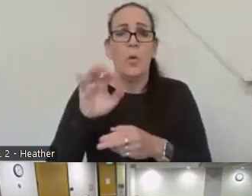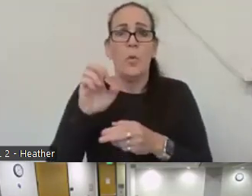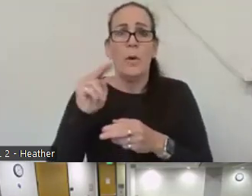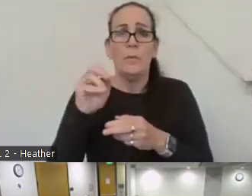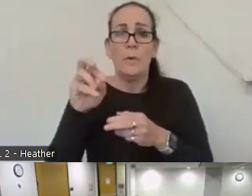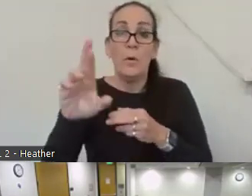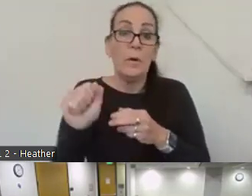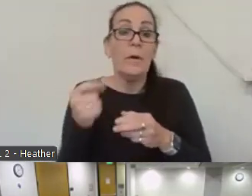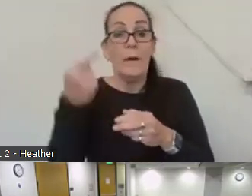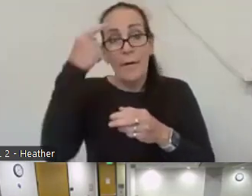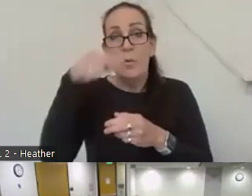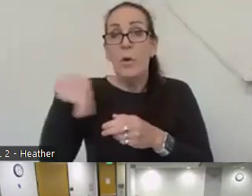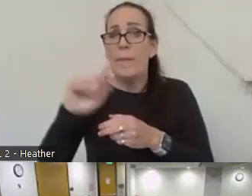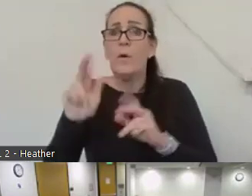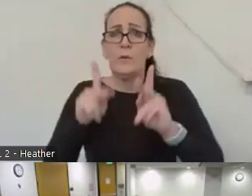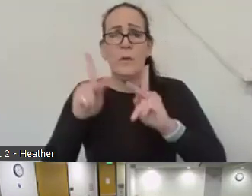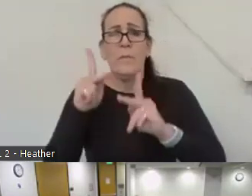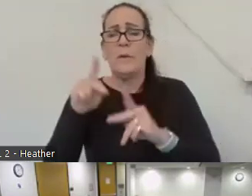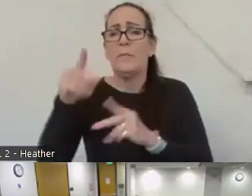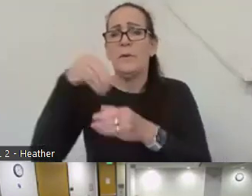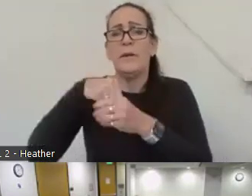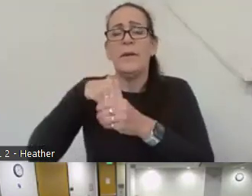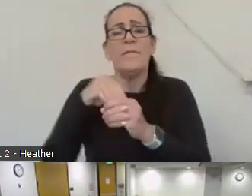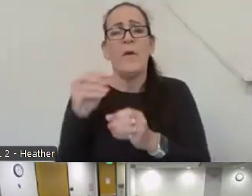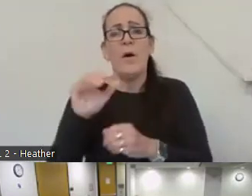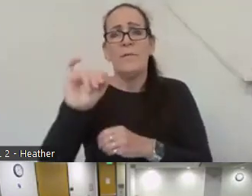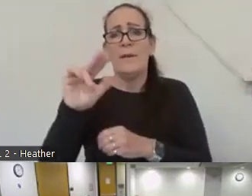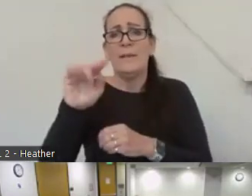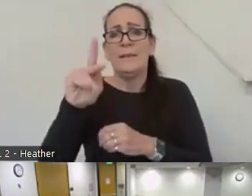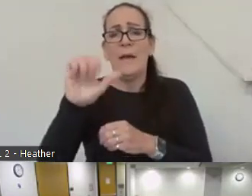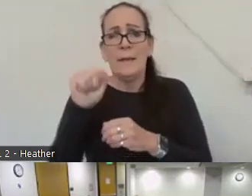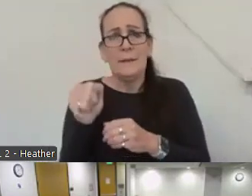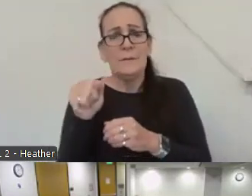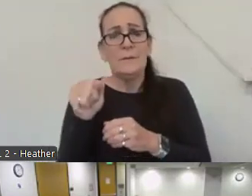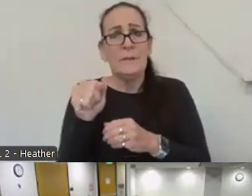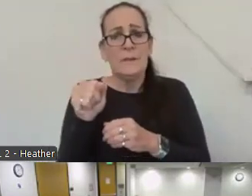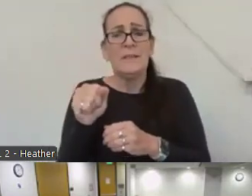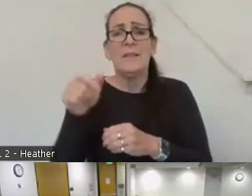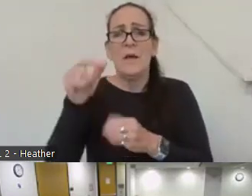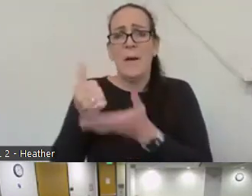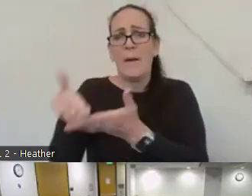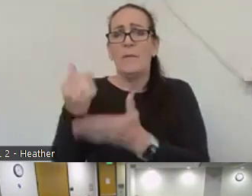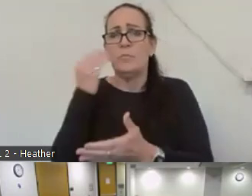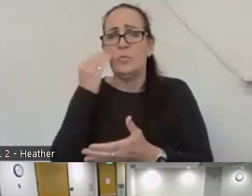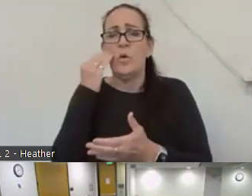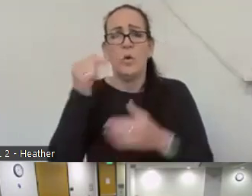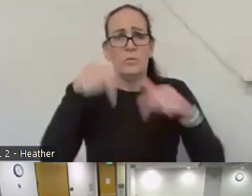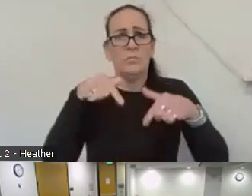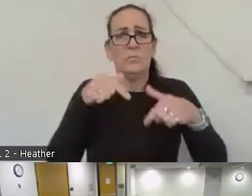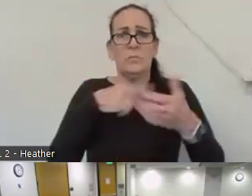upcoming for training people so they know that it exists and so on. And then I know CDPH wants to do